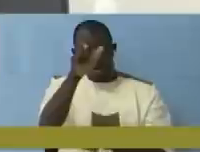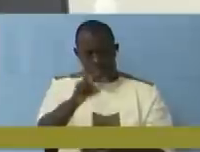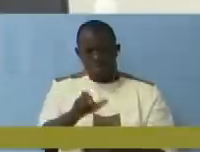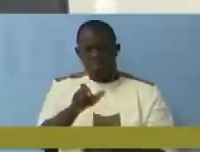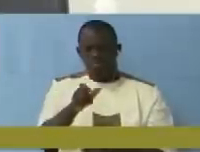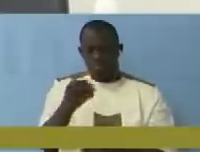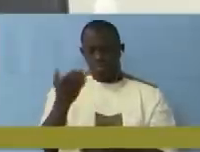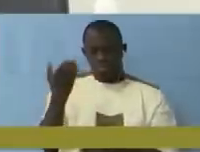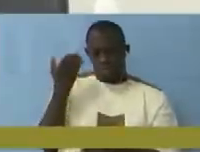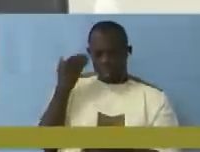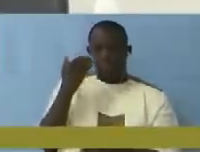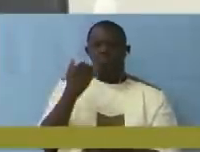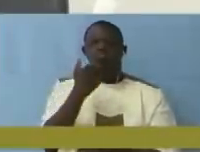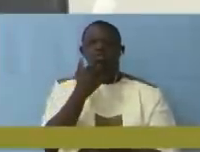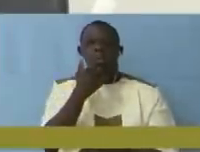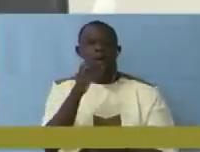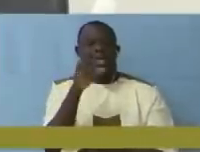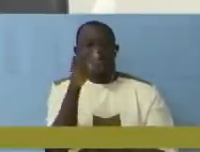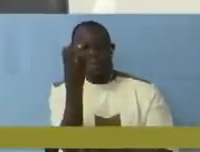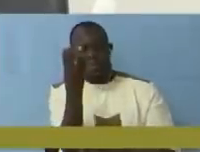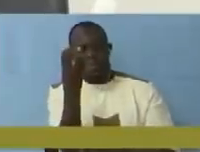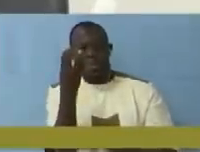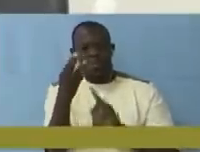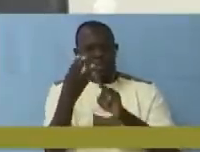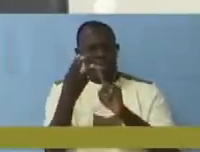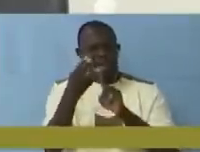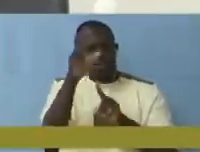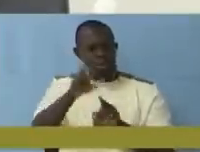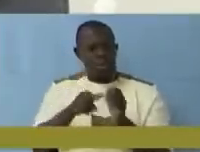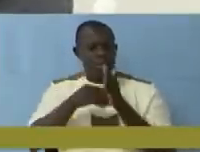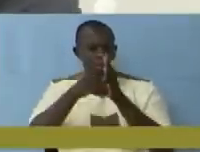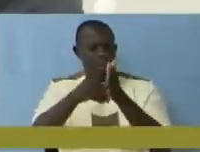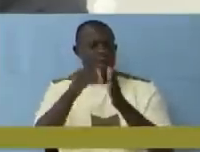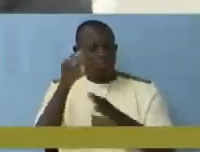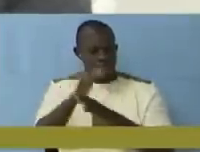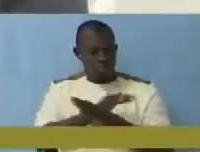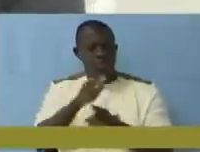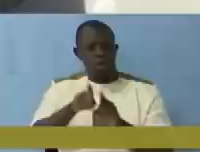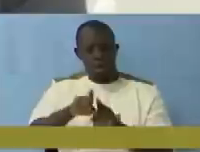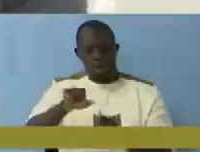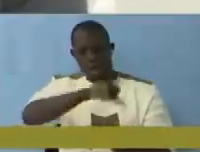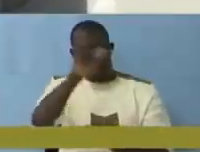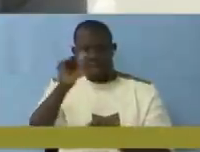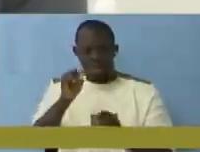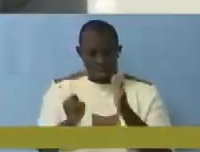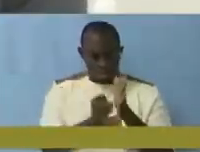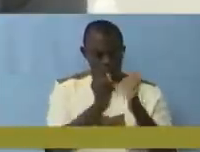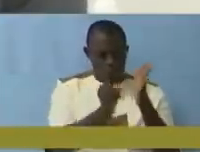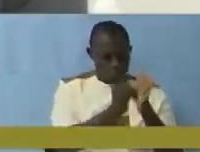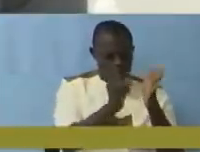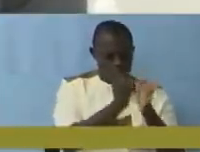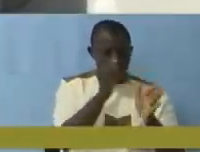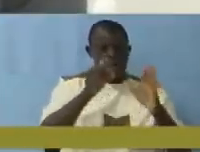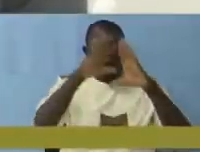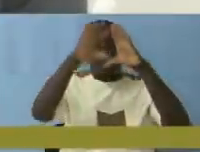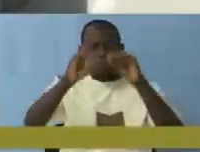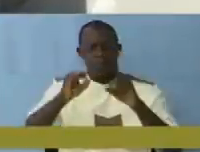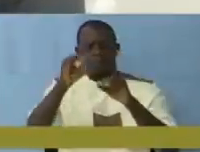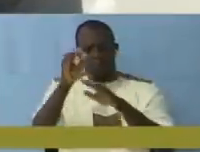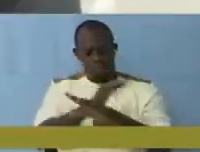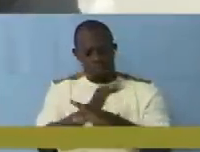number 3 ko inana ketanu nyaton ka sabanyanguti in the investigations department bunda la menga